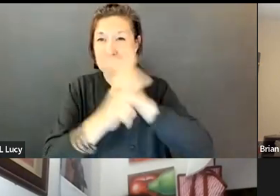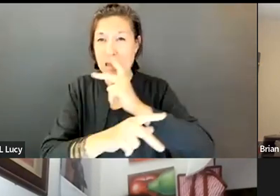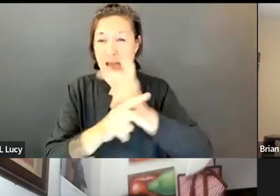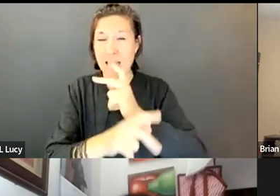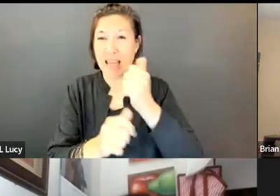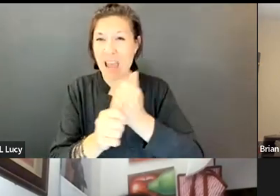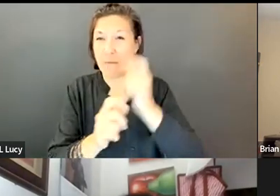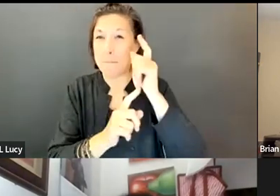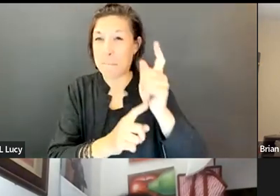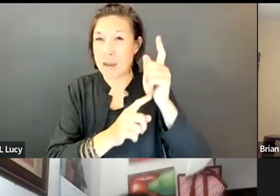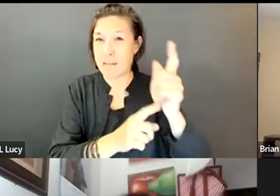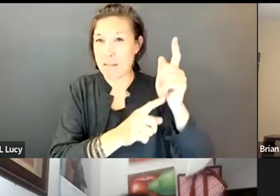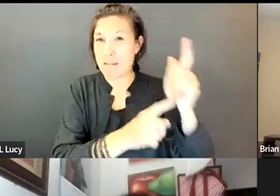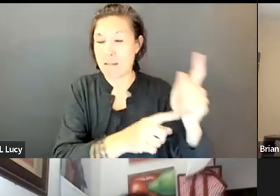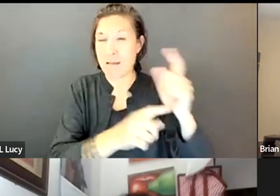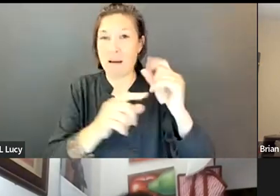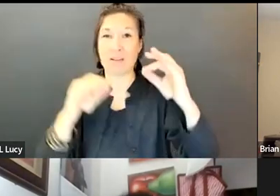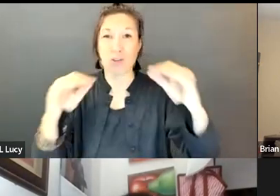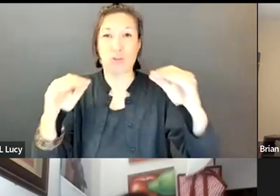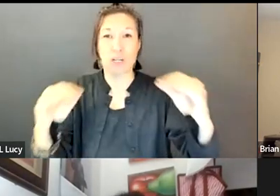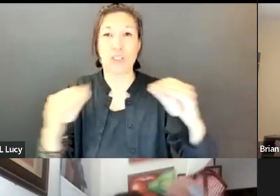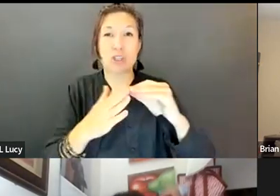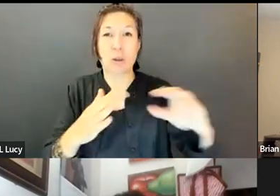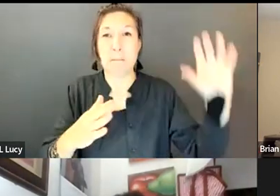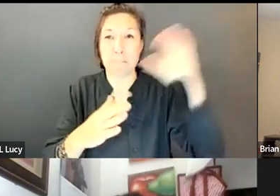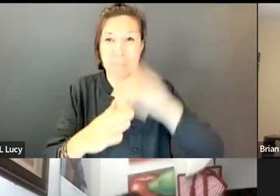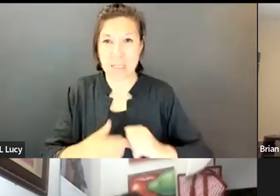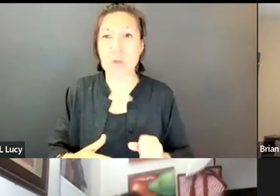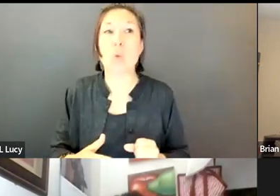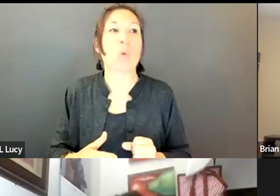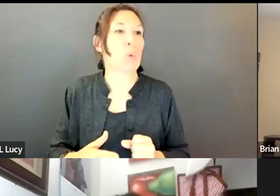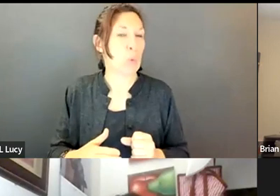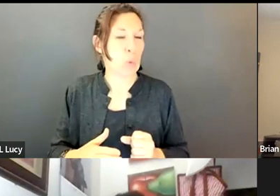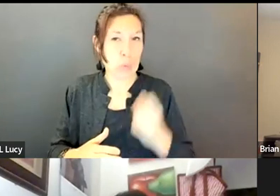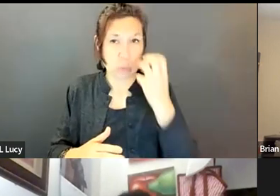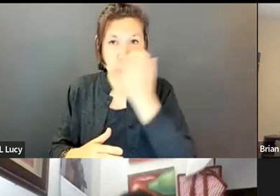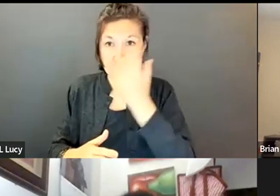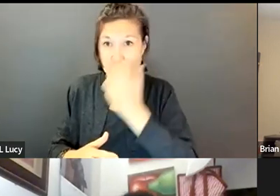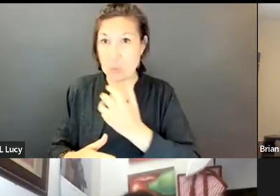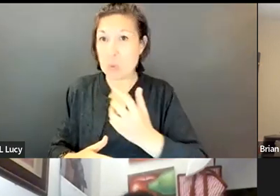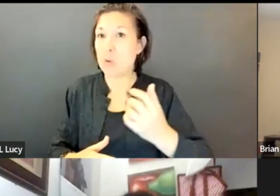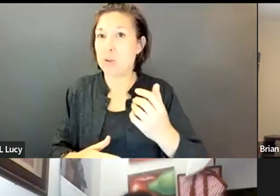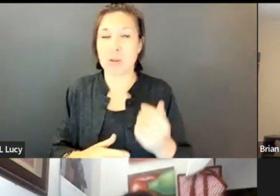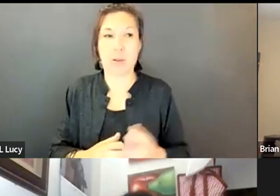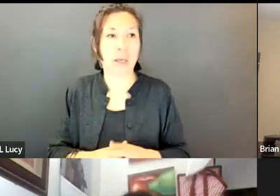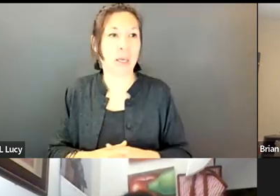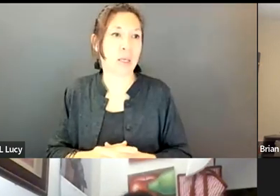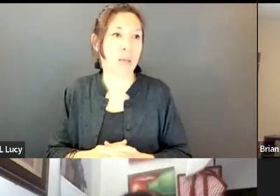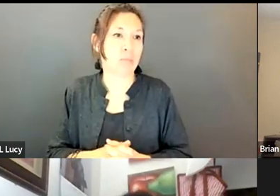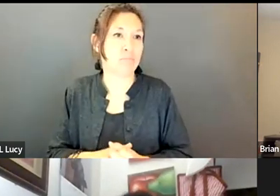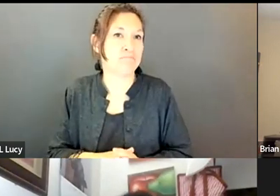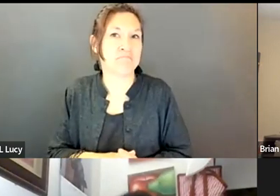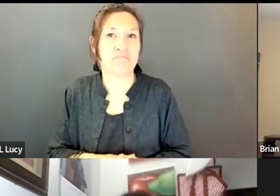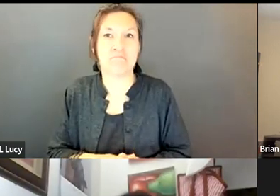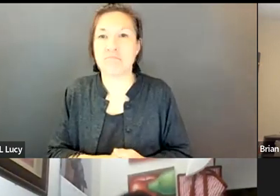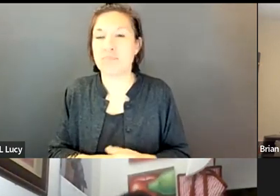the instructional minutes that a student would miss and it was amazing that one simple thing that then was